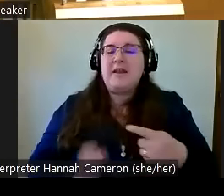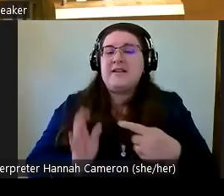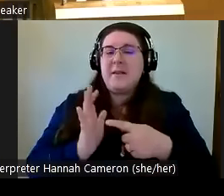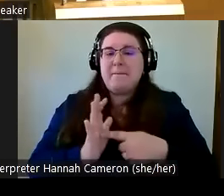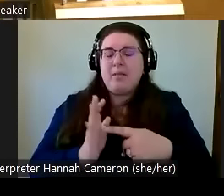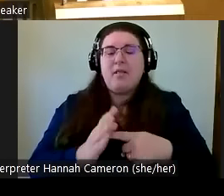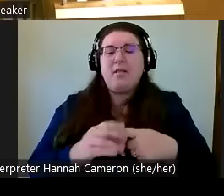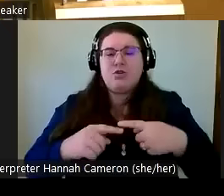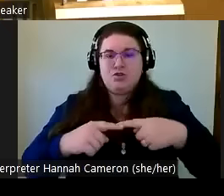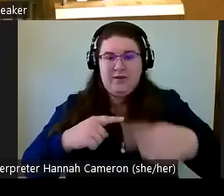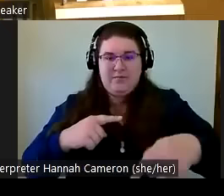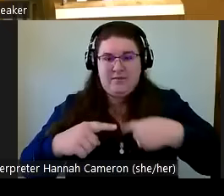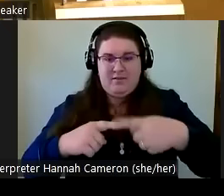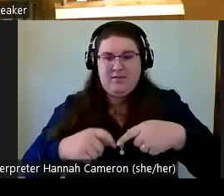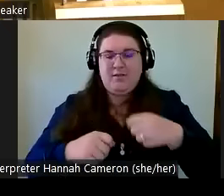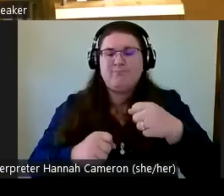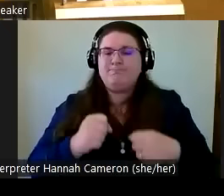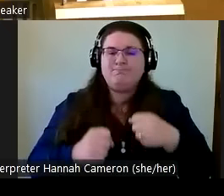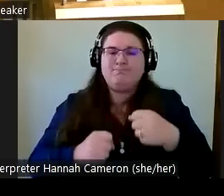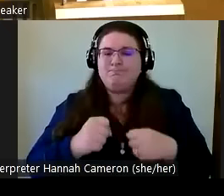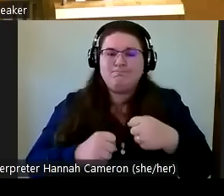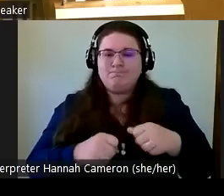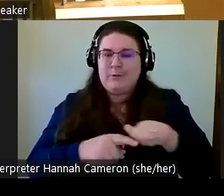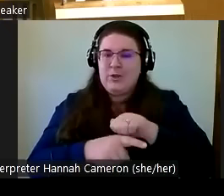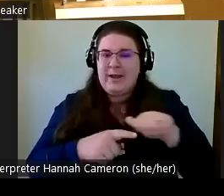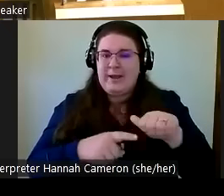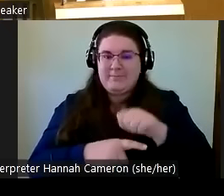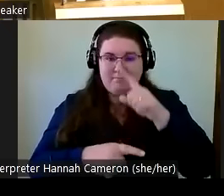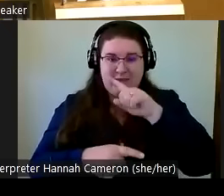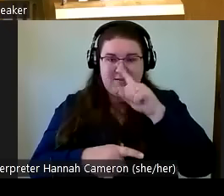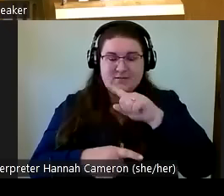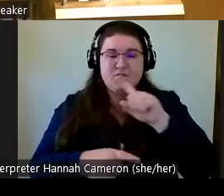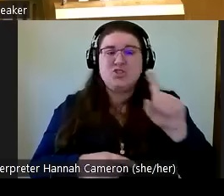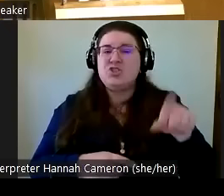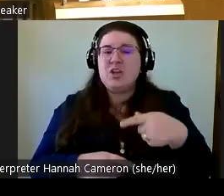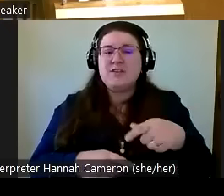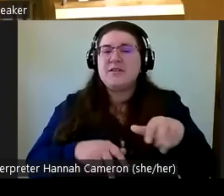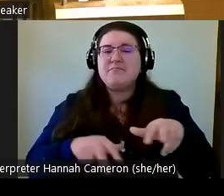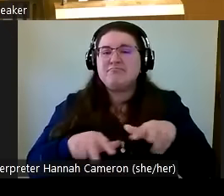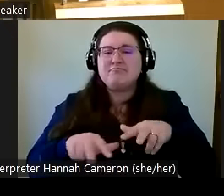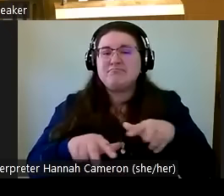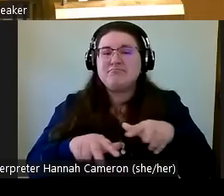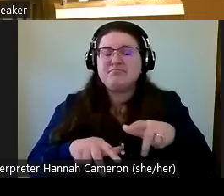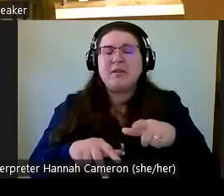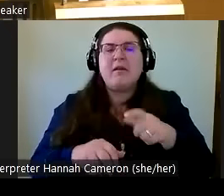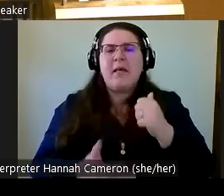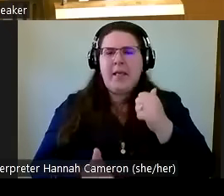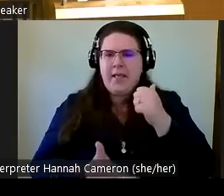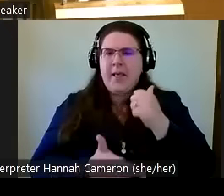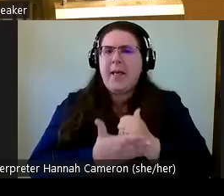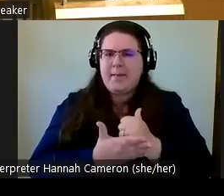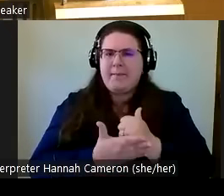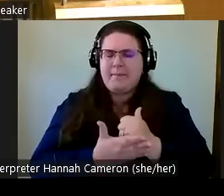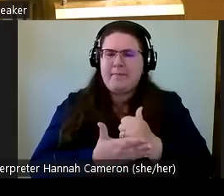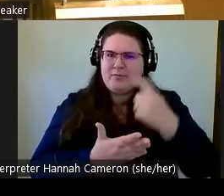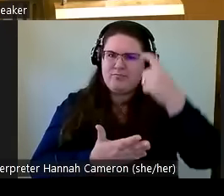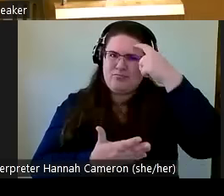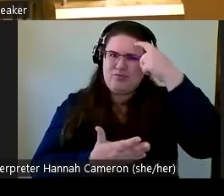able to see that just treadmill training alone helps increase the transcription of genes that are related to neuroplasticity. And